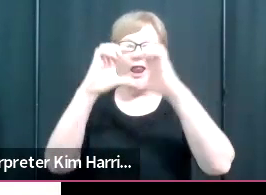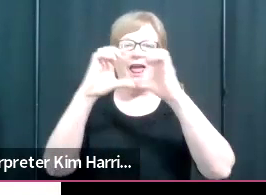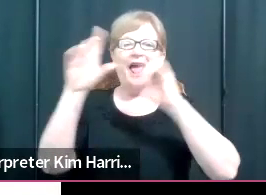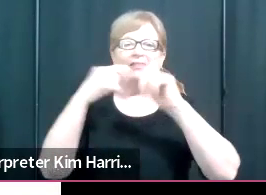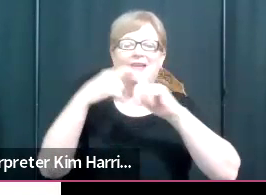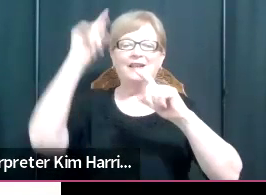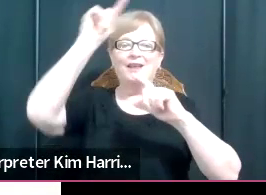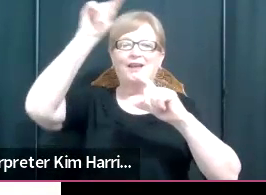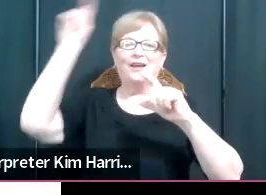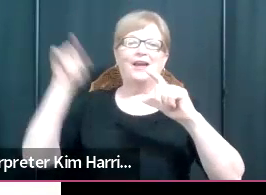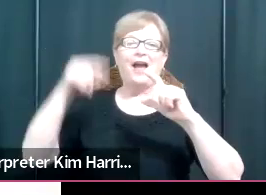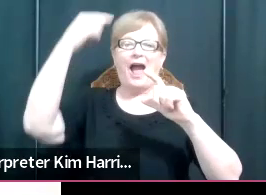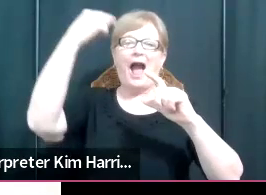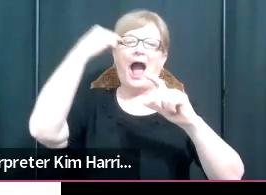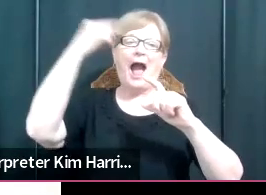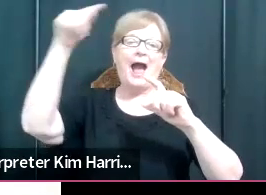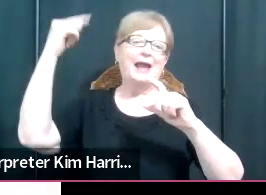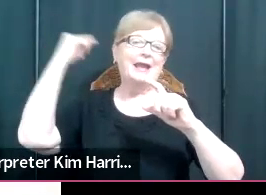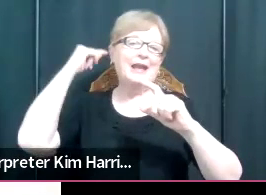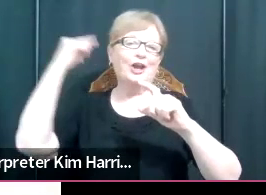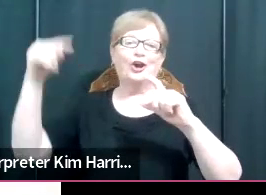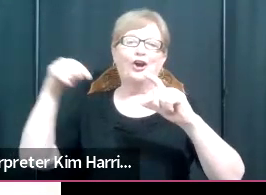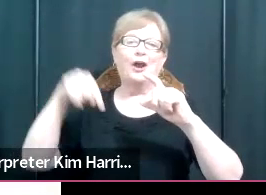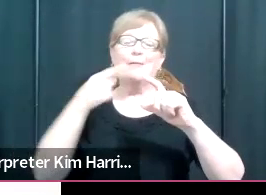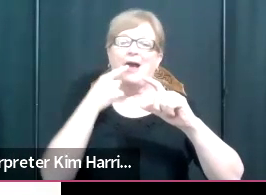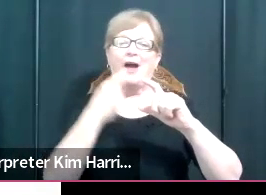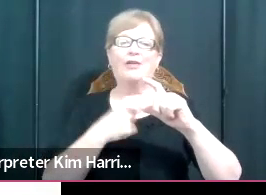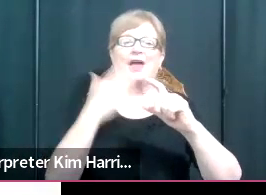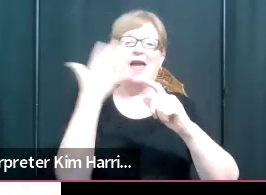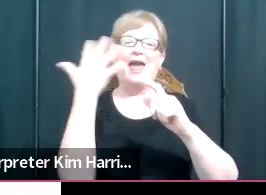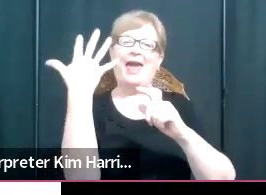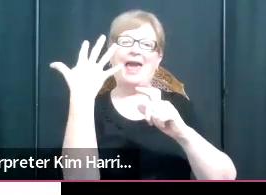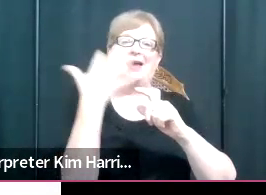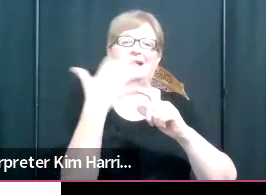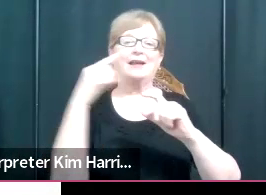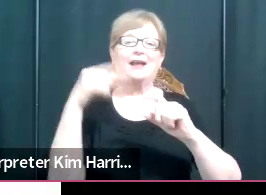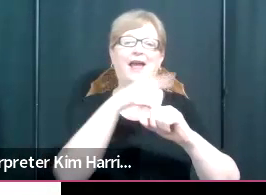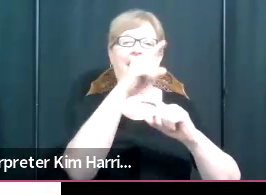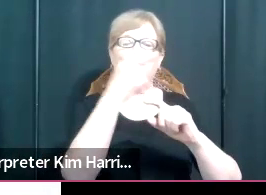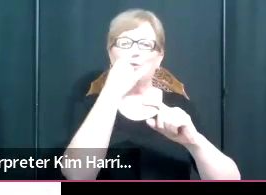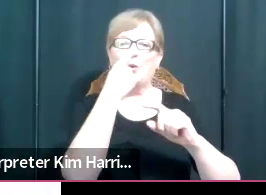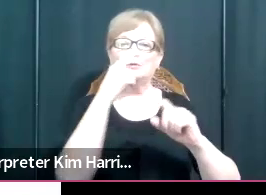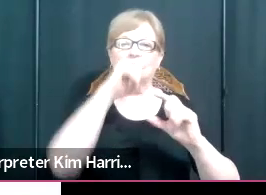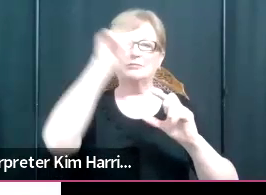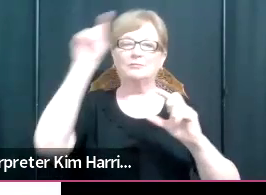ear, mouth, and hand, and arrows all pointing back to the brain.